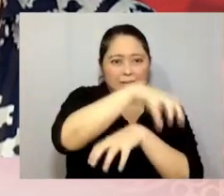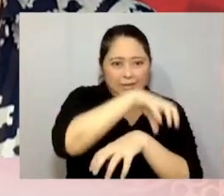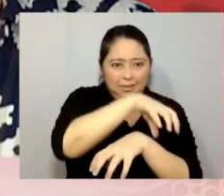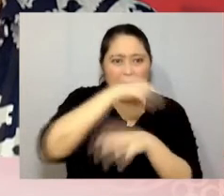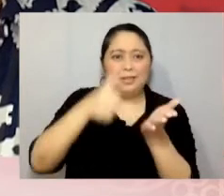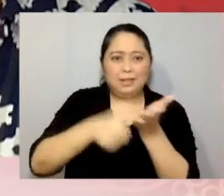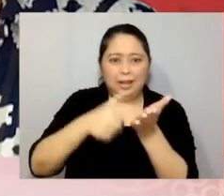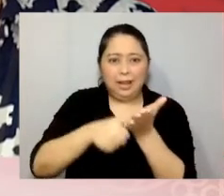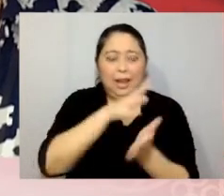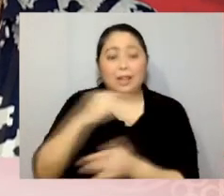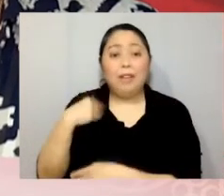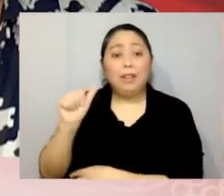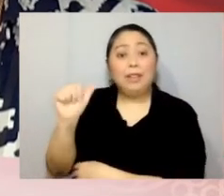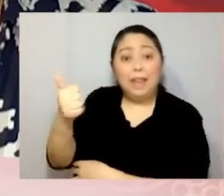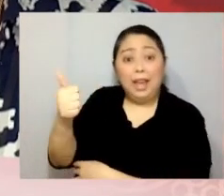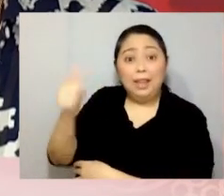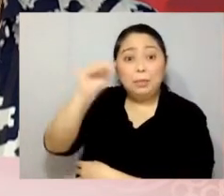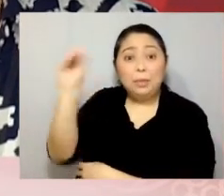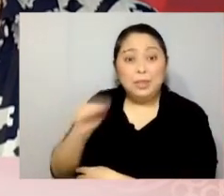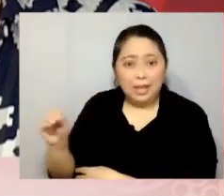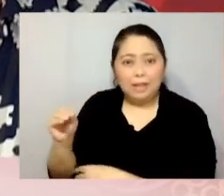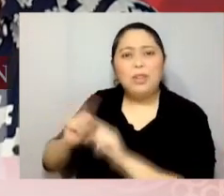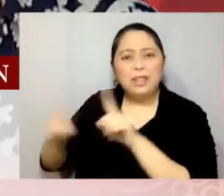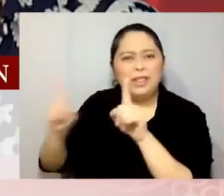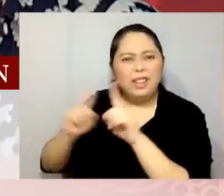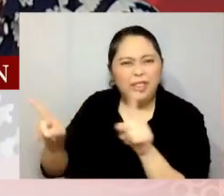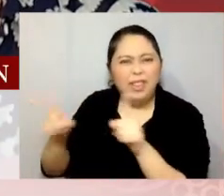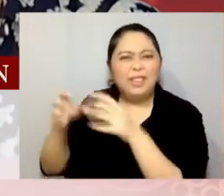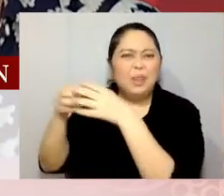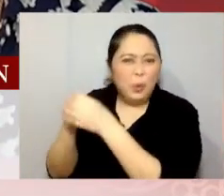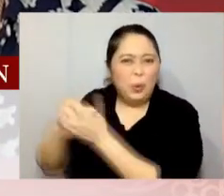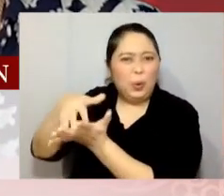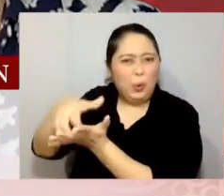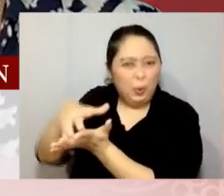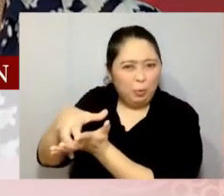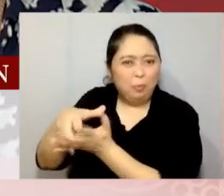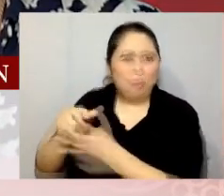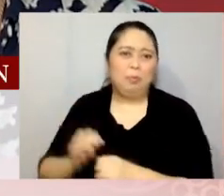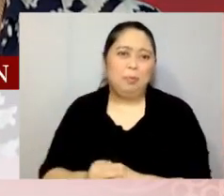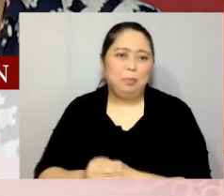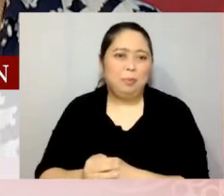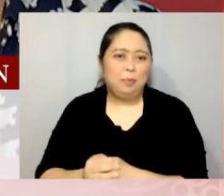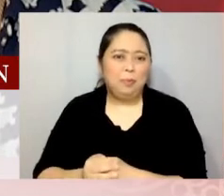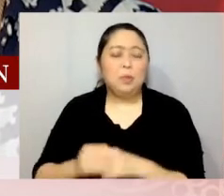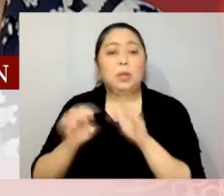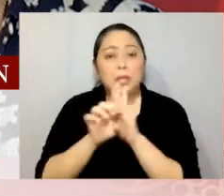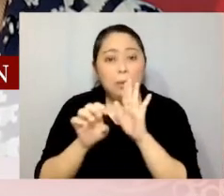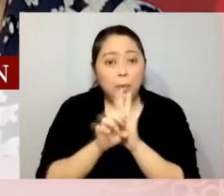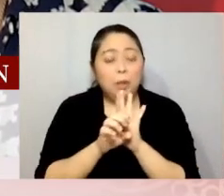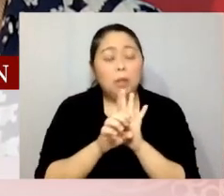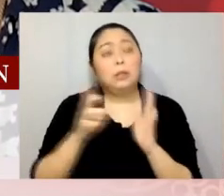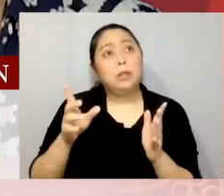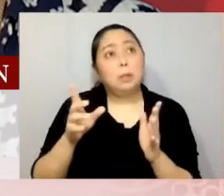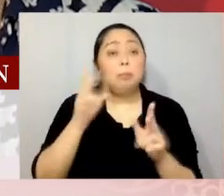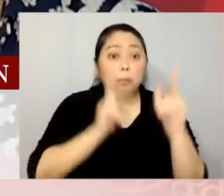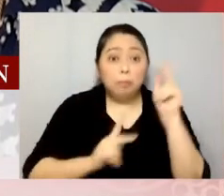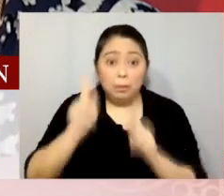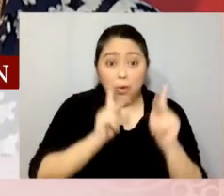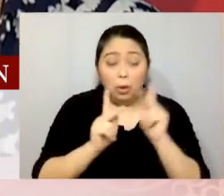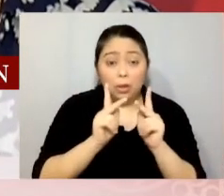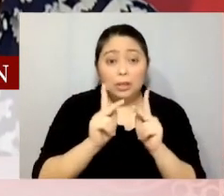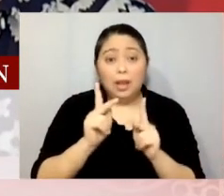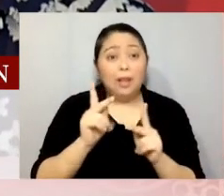for the different sectors. This means that people who may not be from the known political